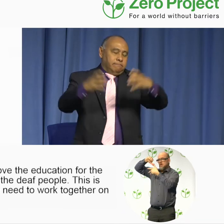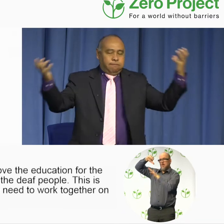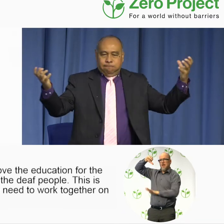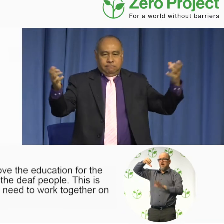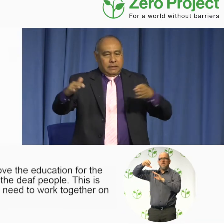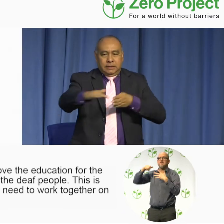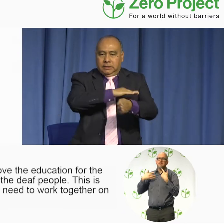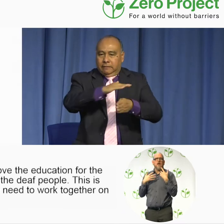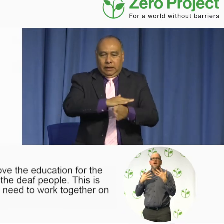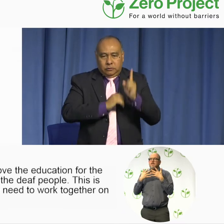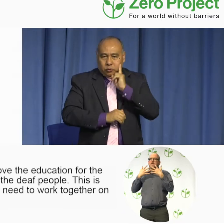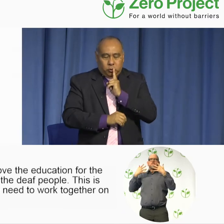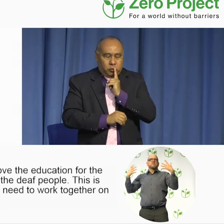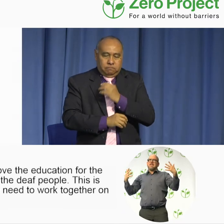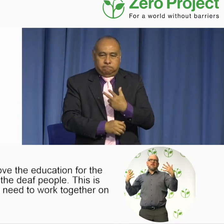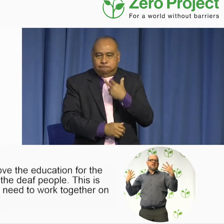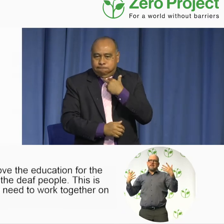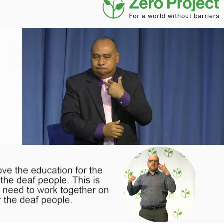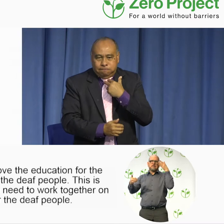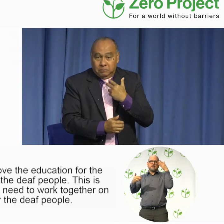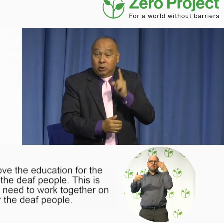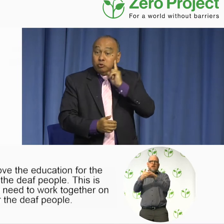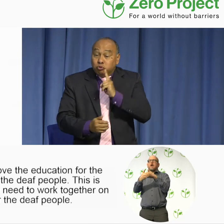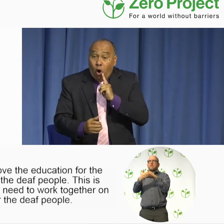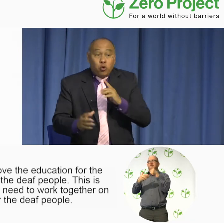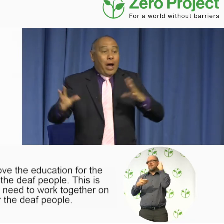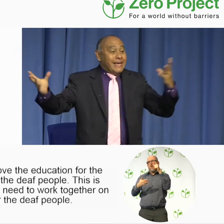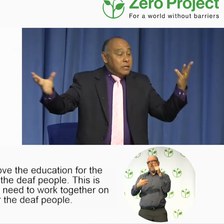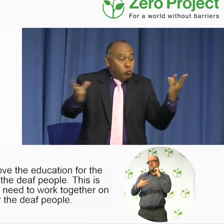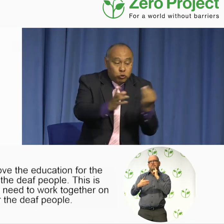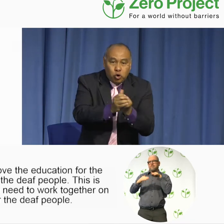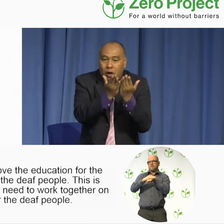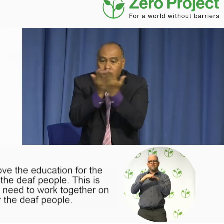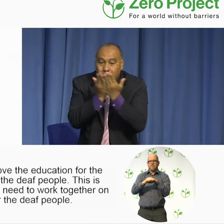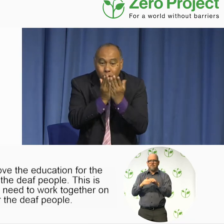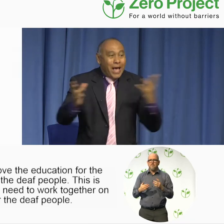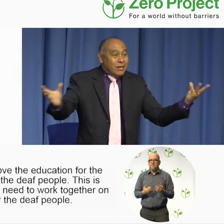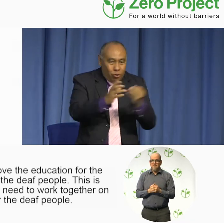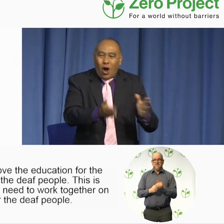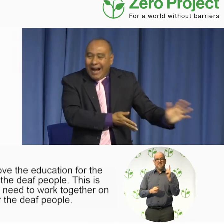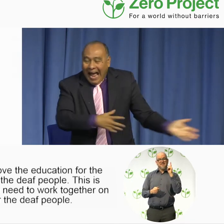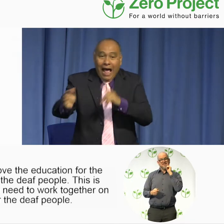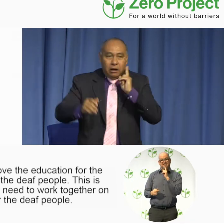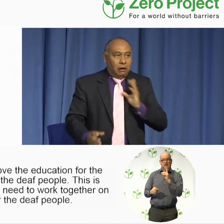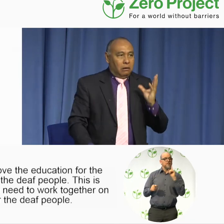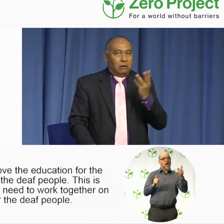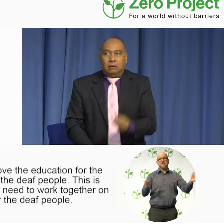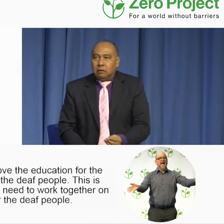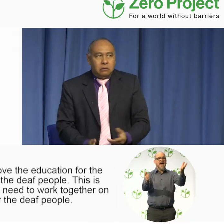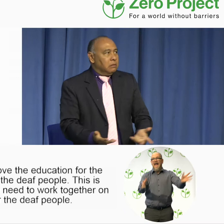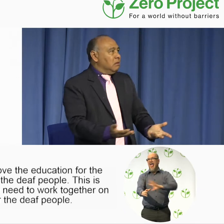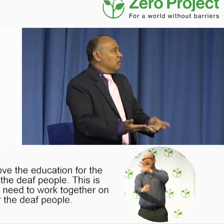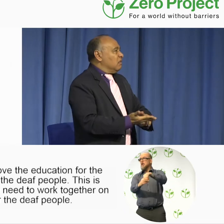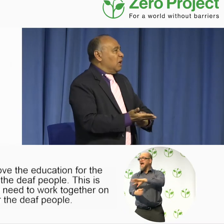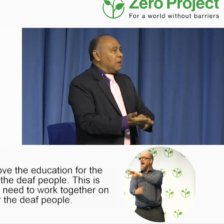on solutions for that issue of accessibility for the deaf people. Deaf people can to be included